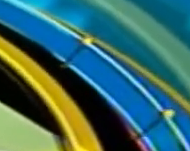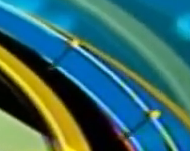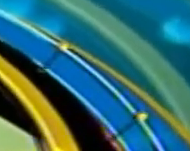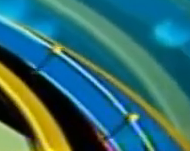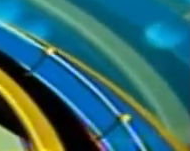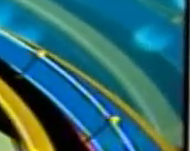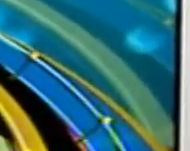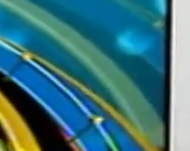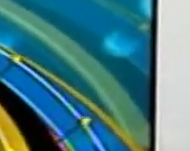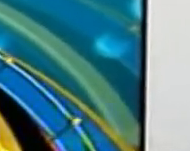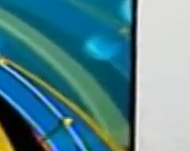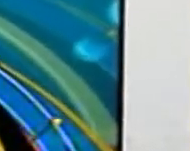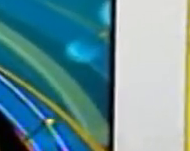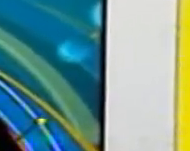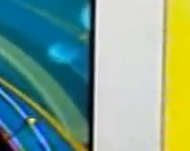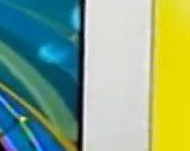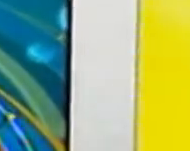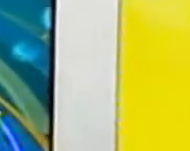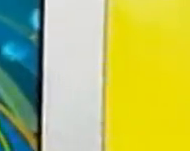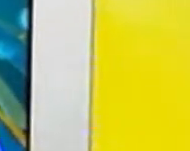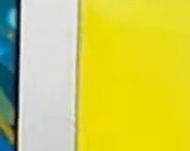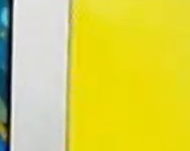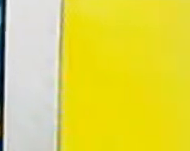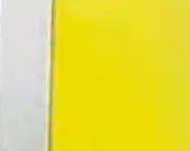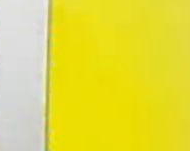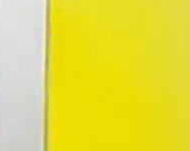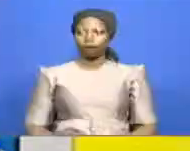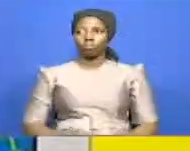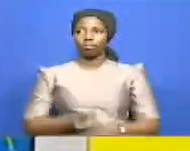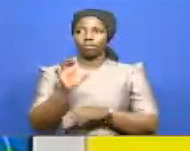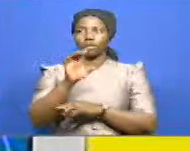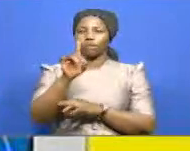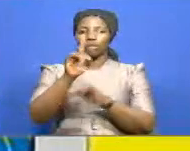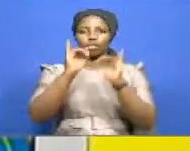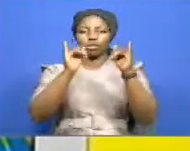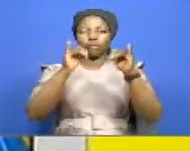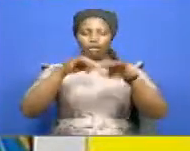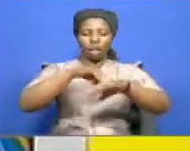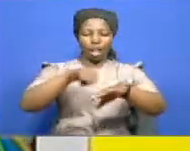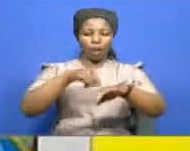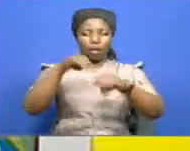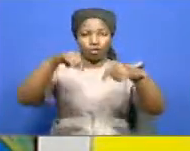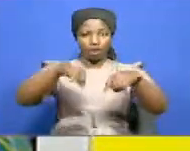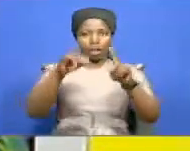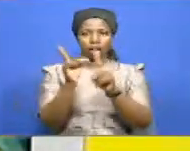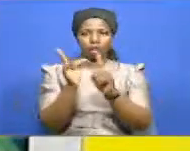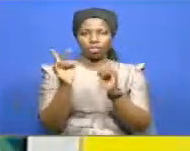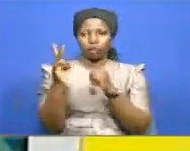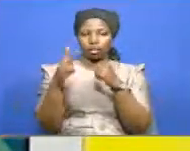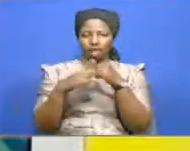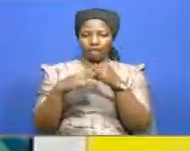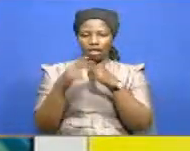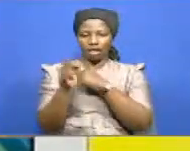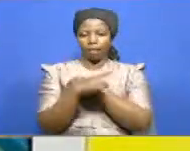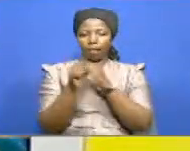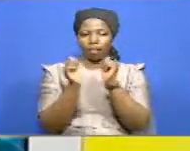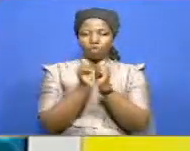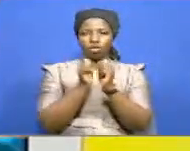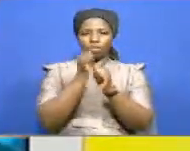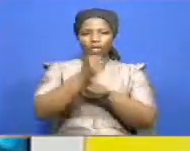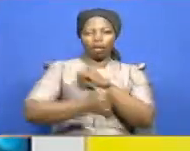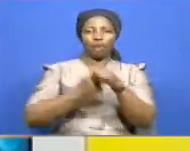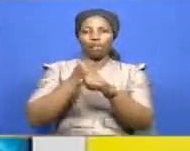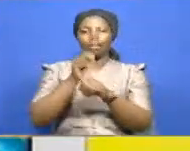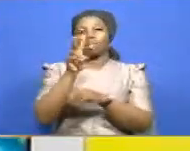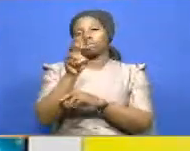Good evening, and thank you very much for joining us for this edition of Channel 1 News Hour on this 27th day of October 2020. I